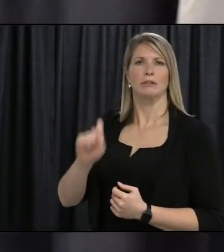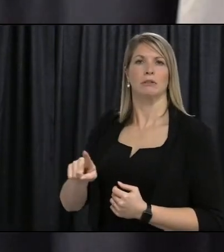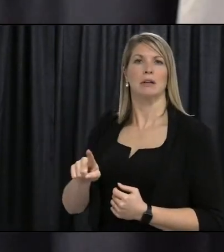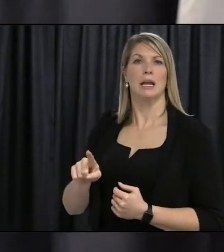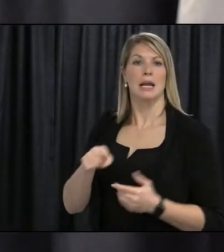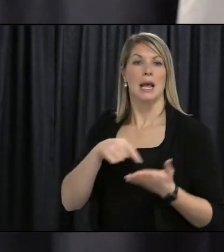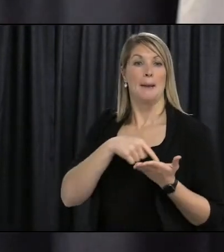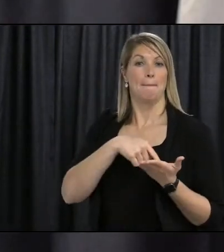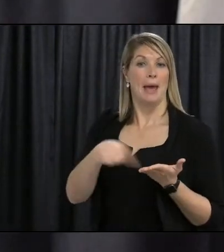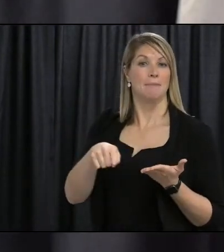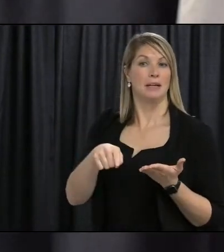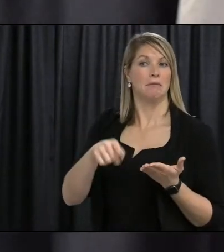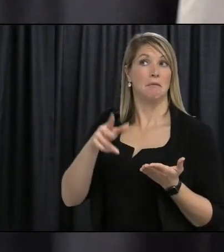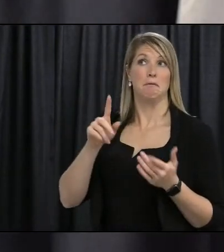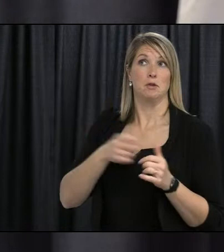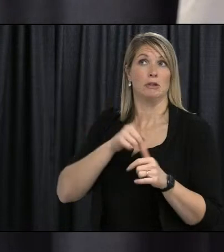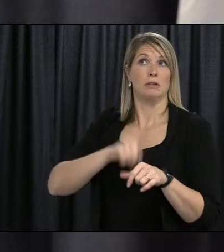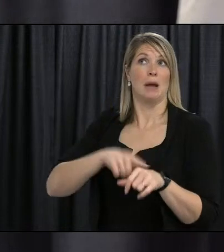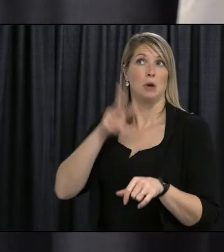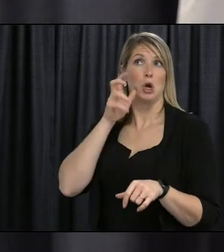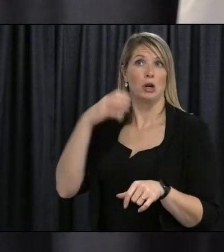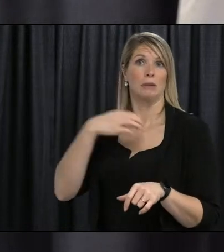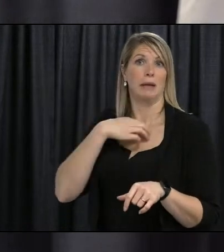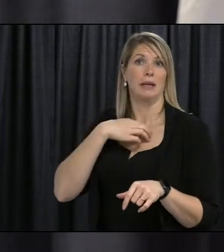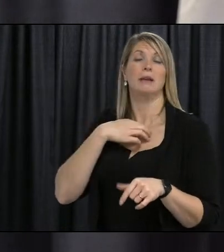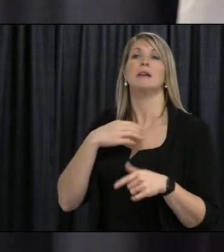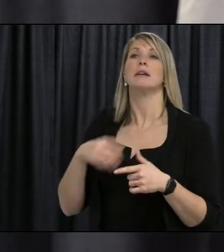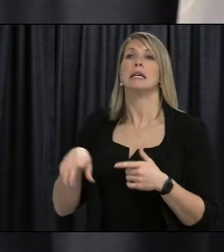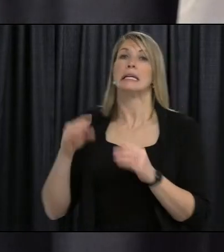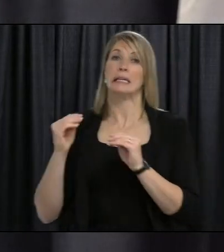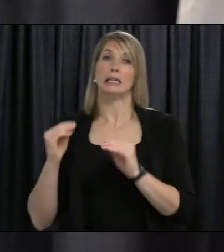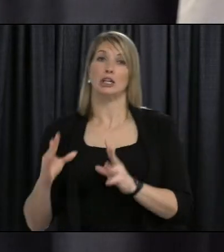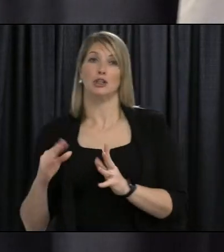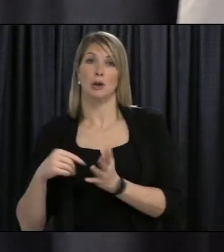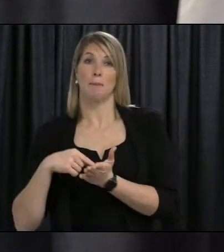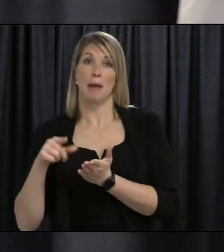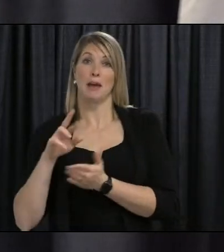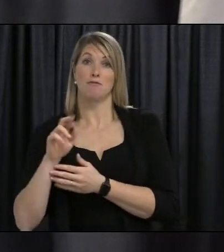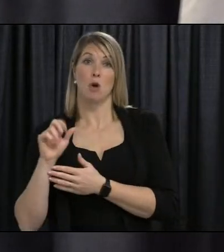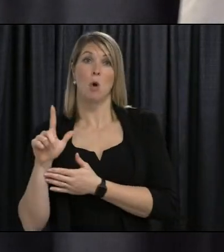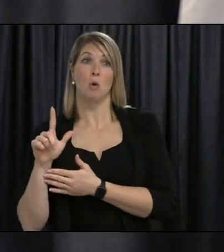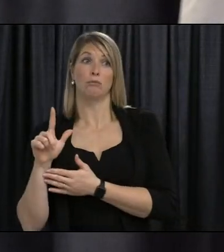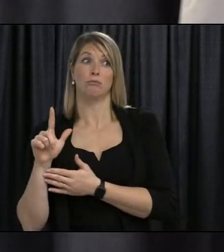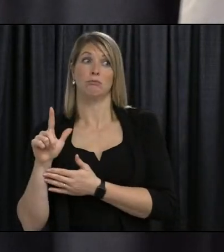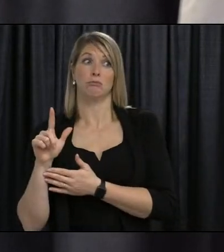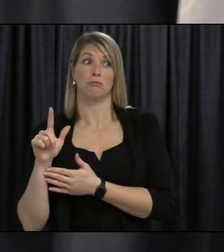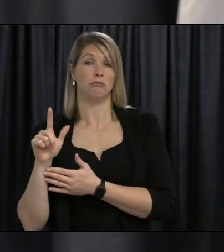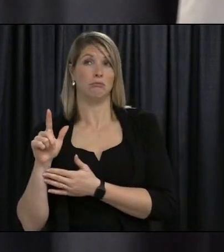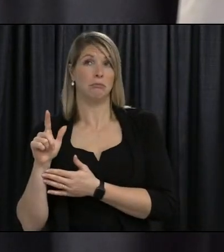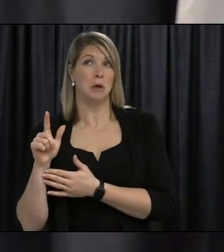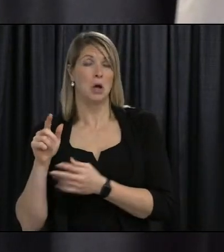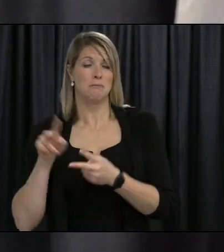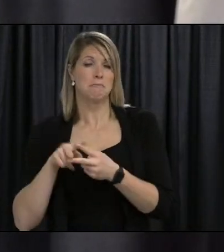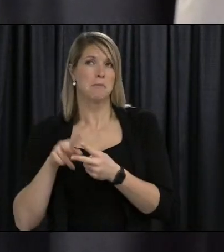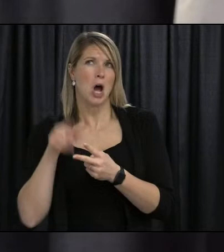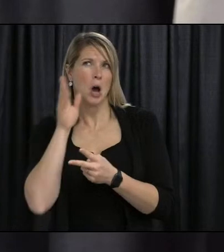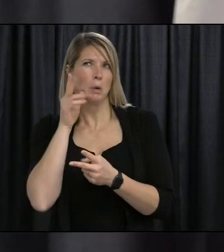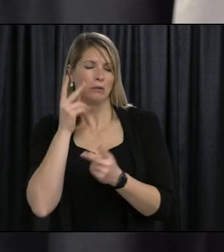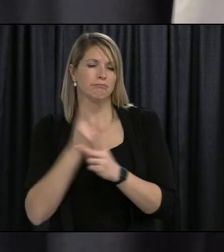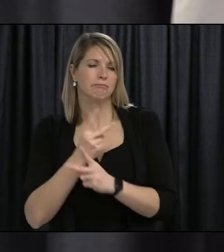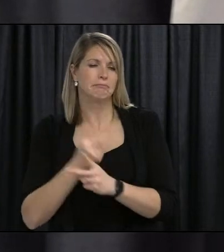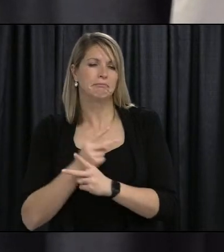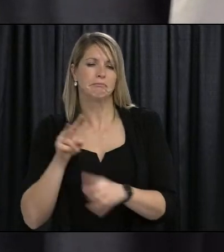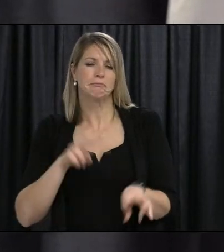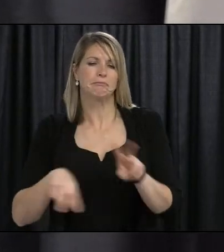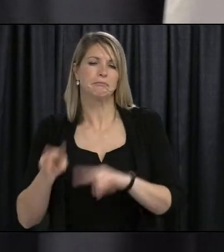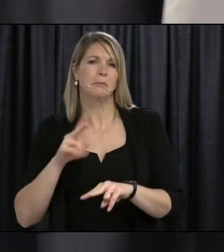division, but we also interact with teacher payroll in the province here in the building. So we'll look after that. We'll have